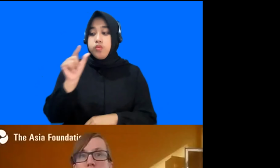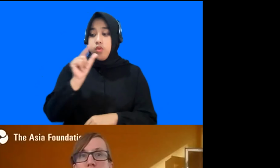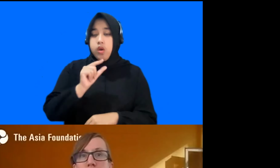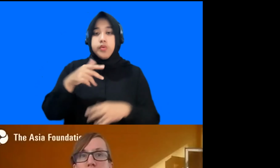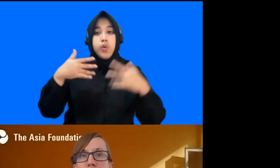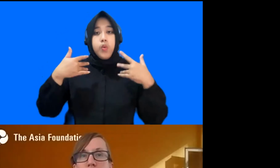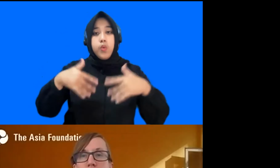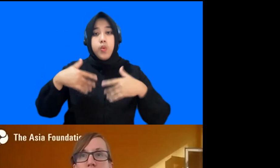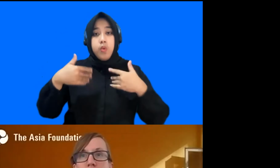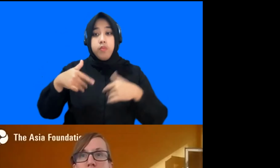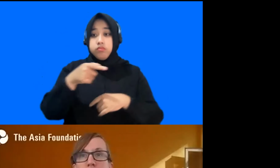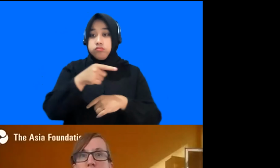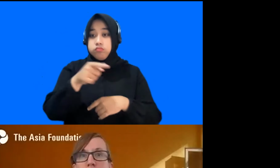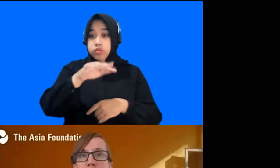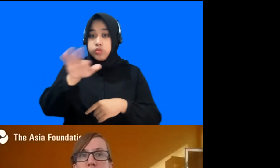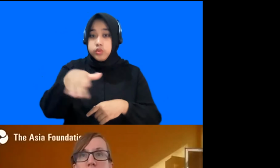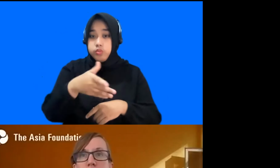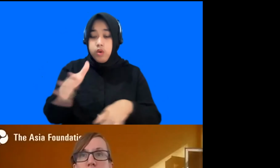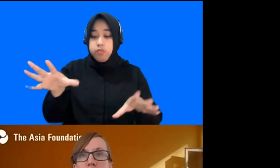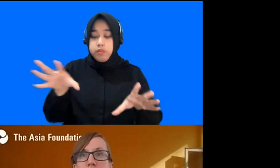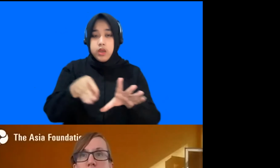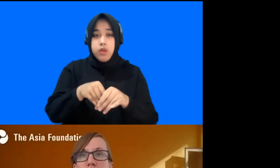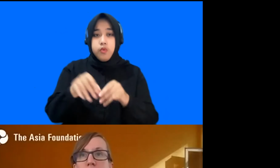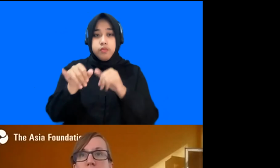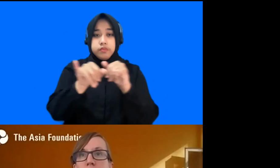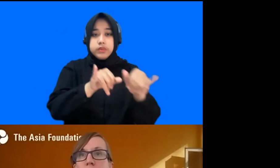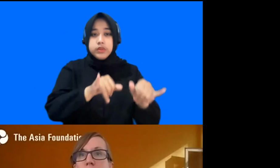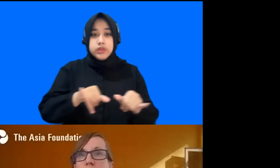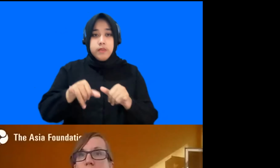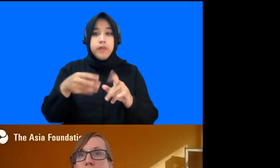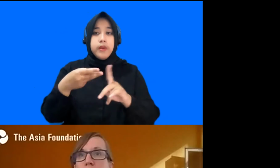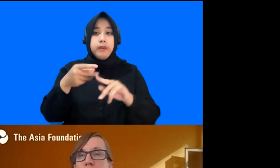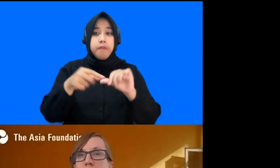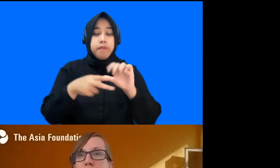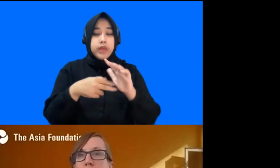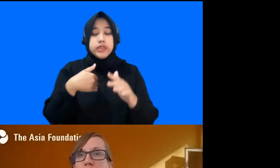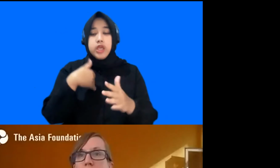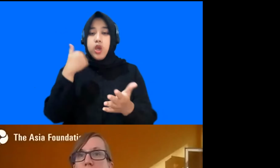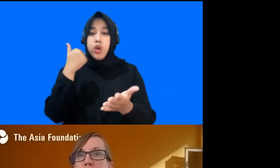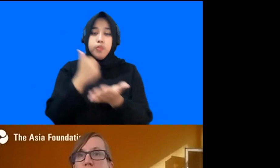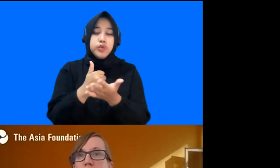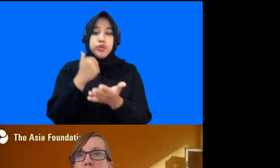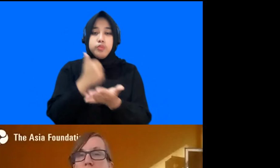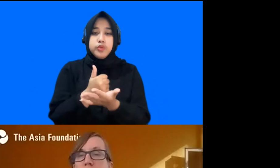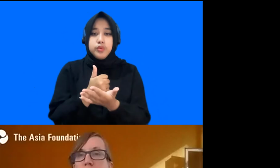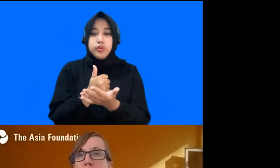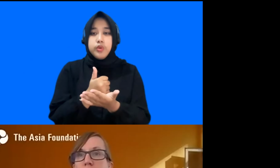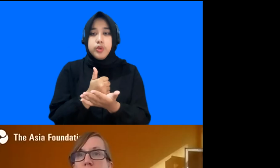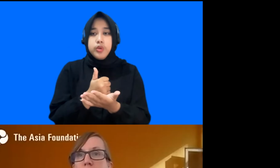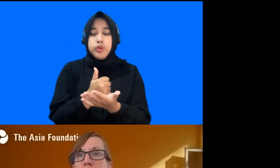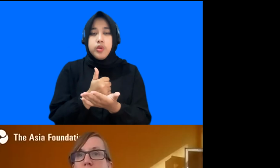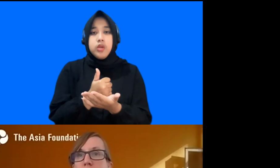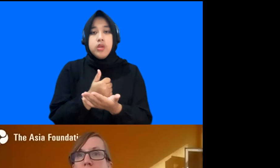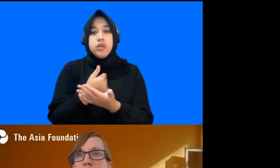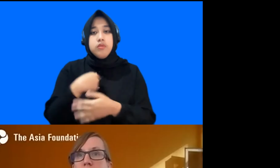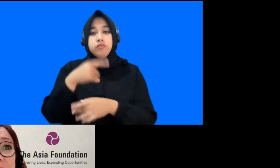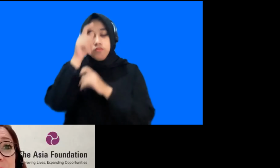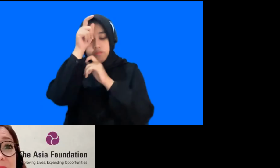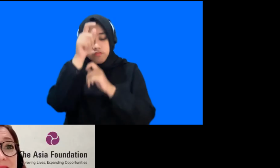show. And really appreciate that session, Tamara and Ben. Very insightful. All right, we are